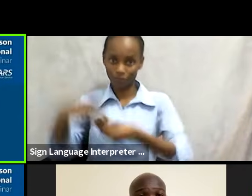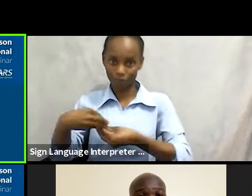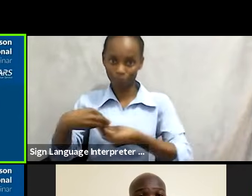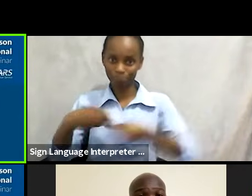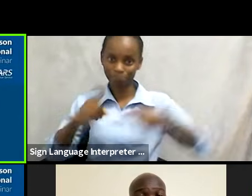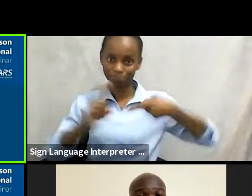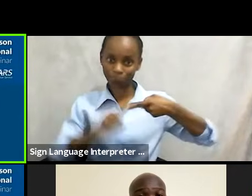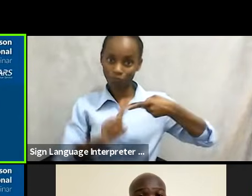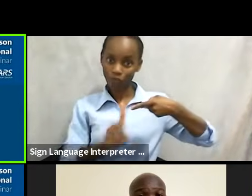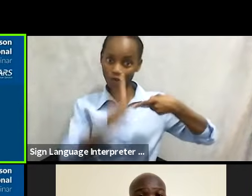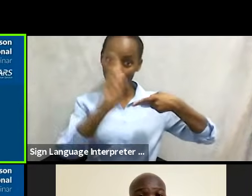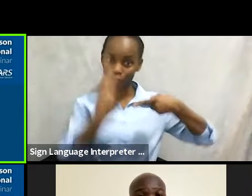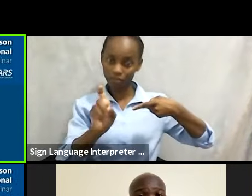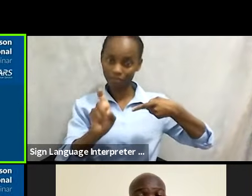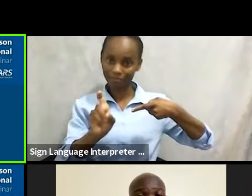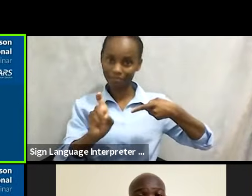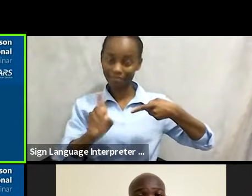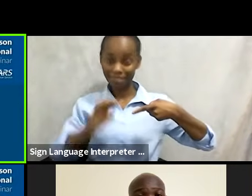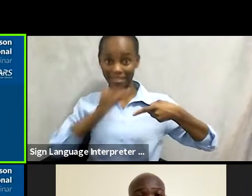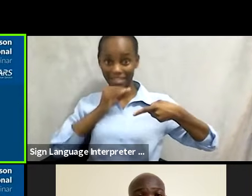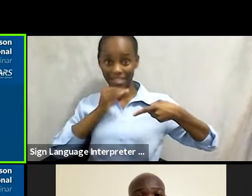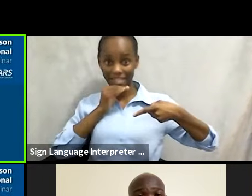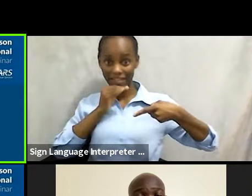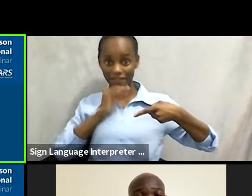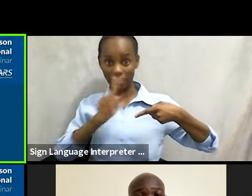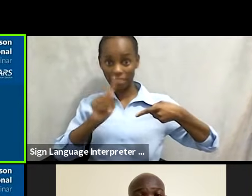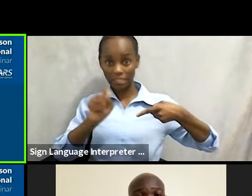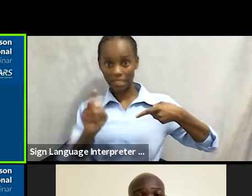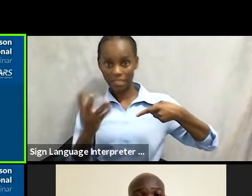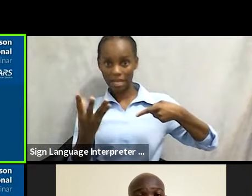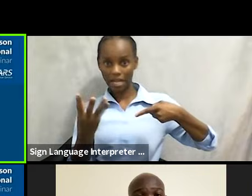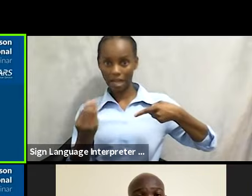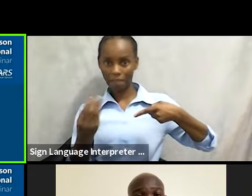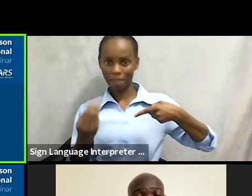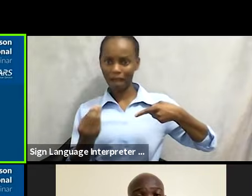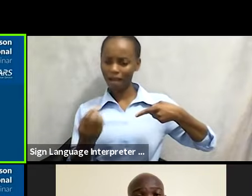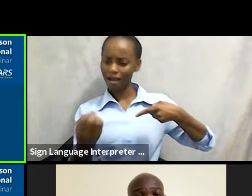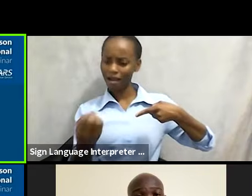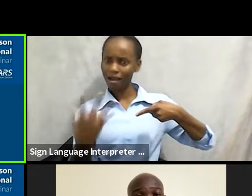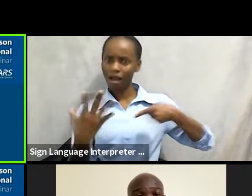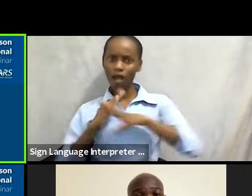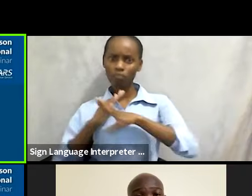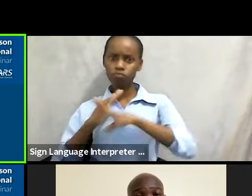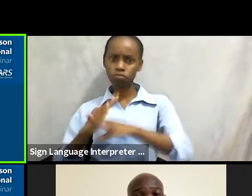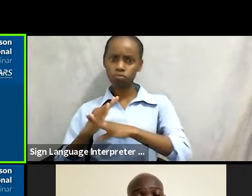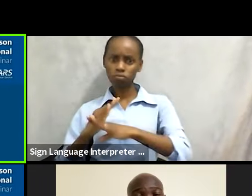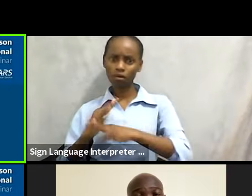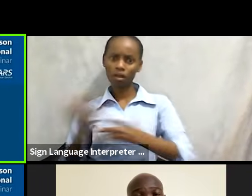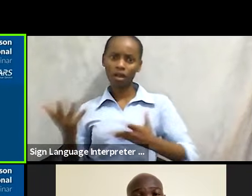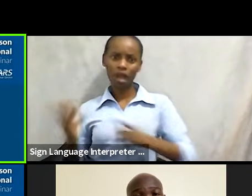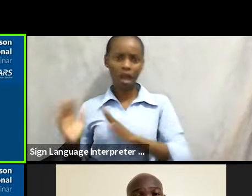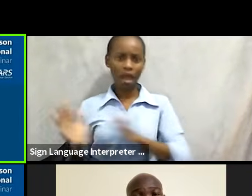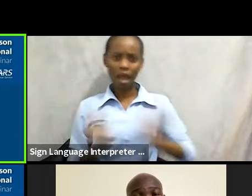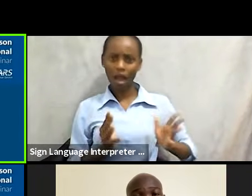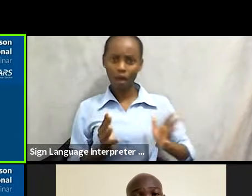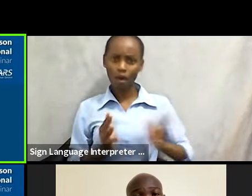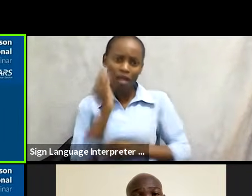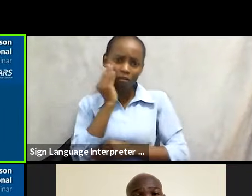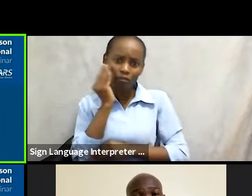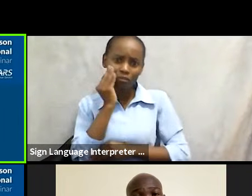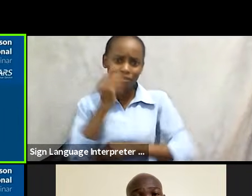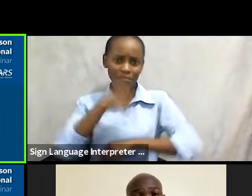if I cannot retrieve my tax number, my contact details happens to be outdated, what should I